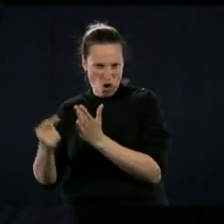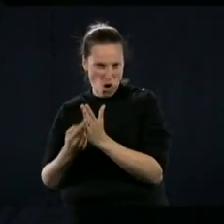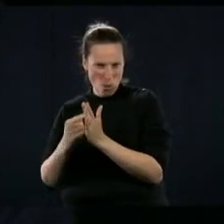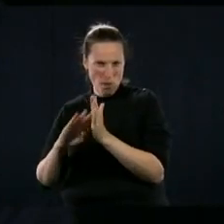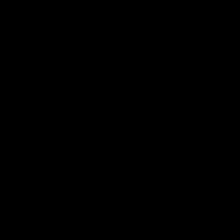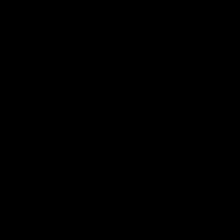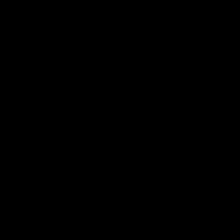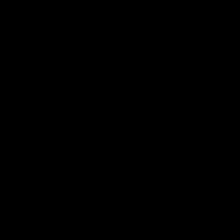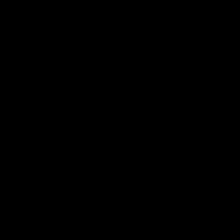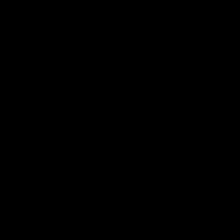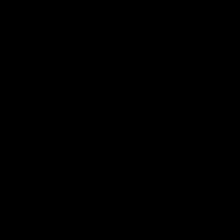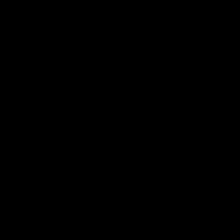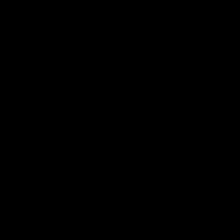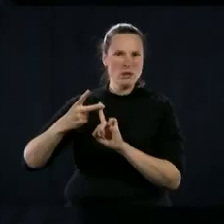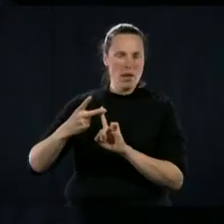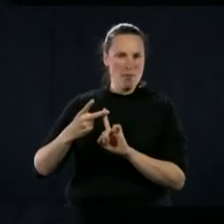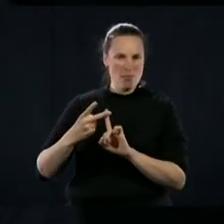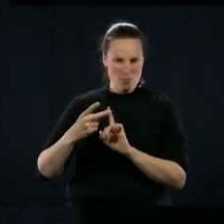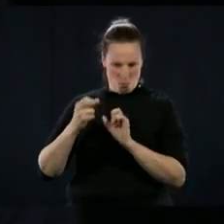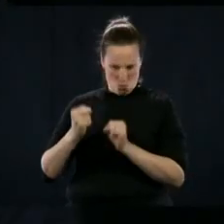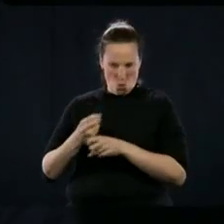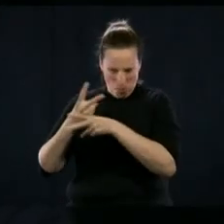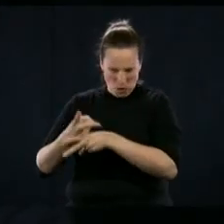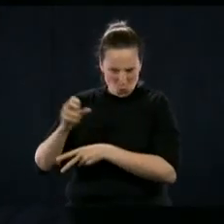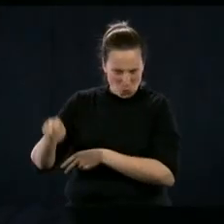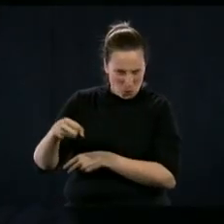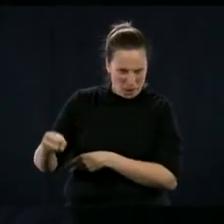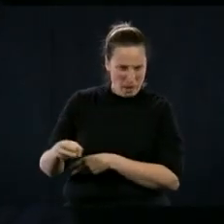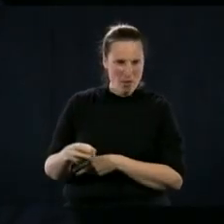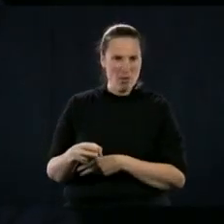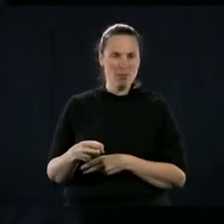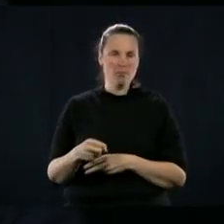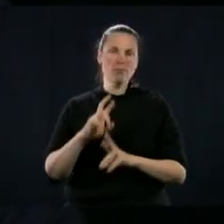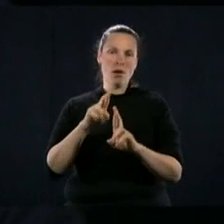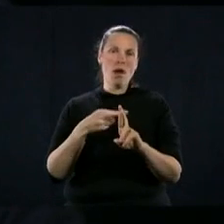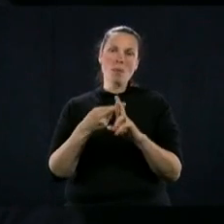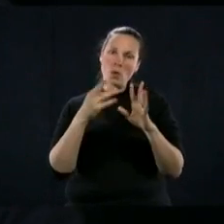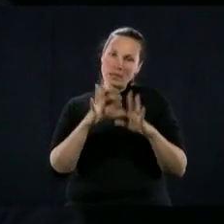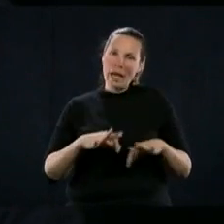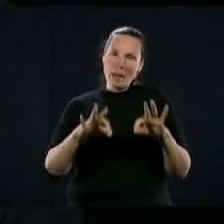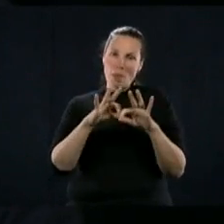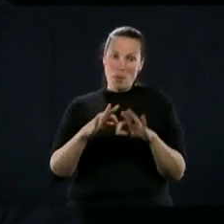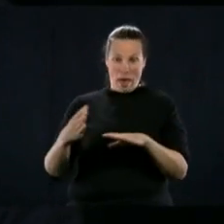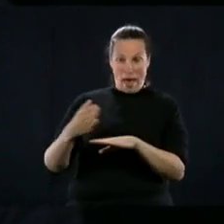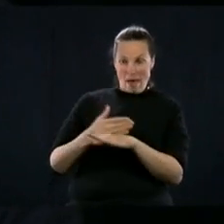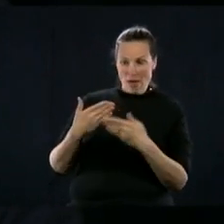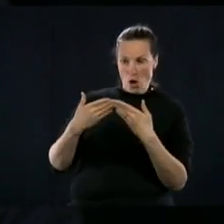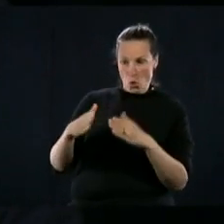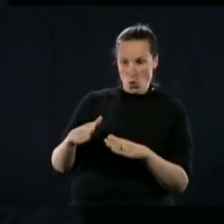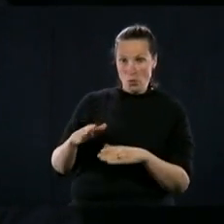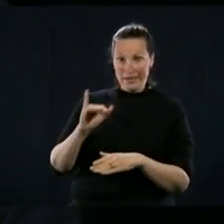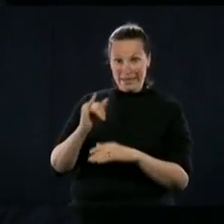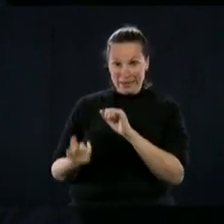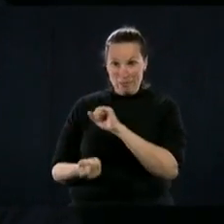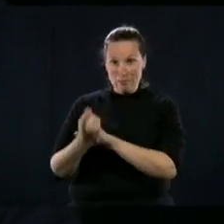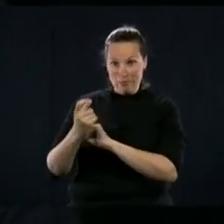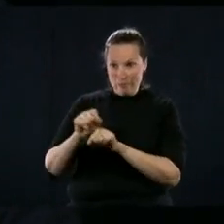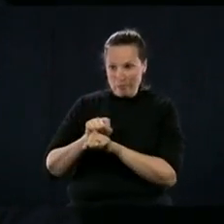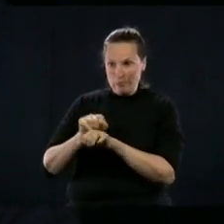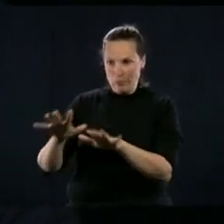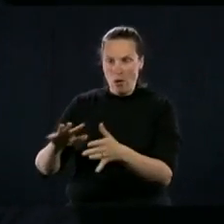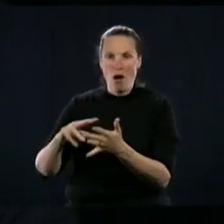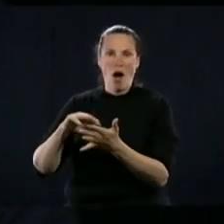to treat those people? Well, that's what we want to make sure of. We want to make sure that if there